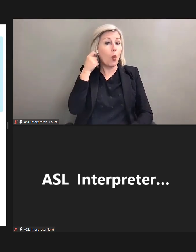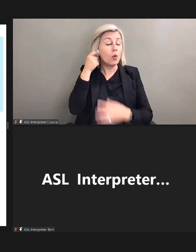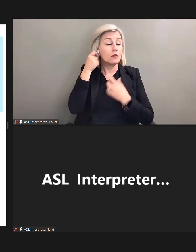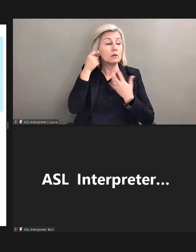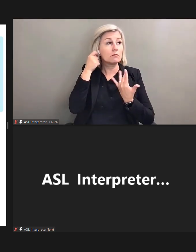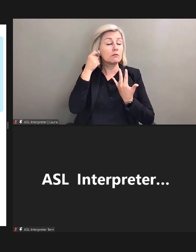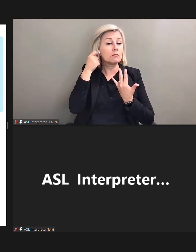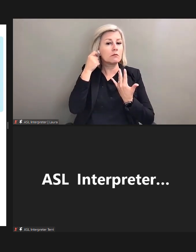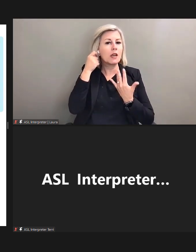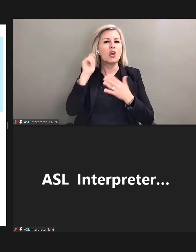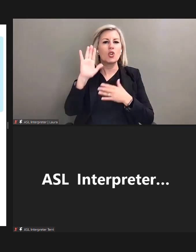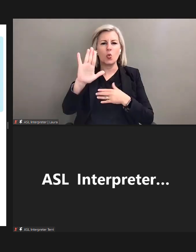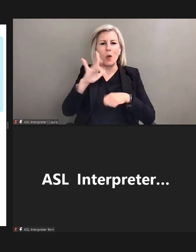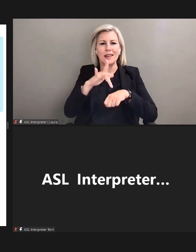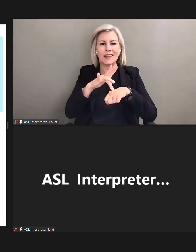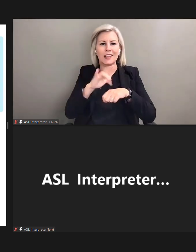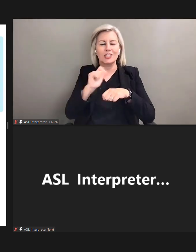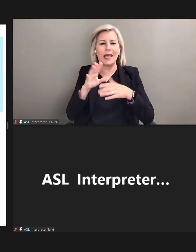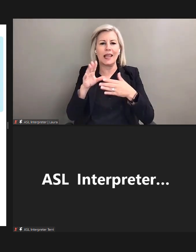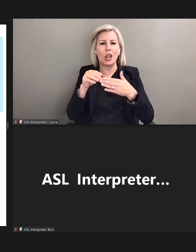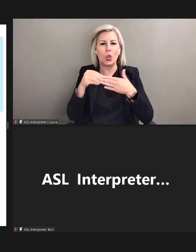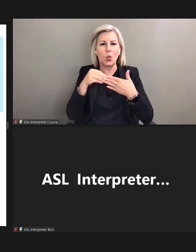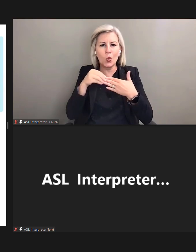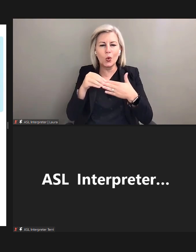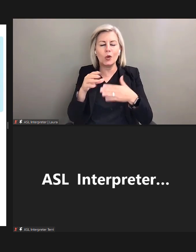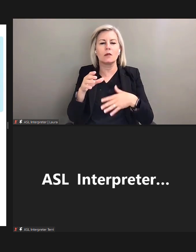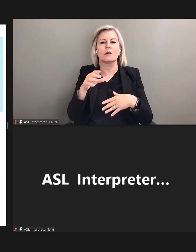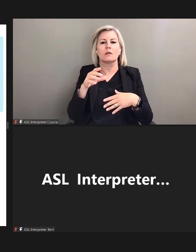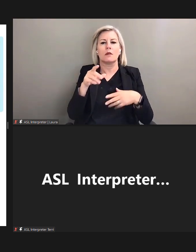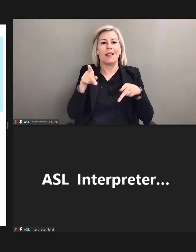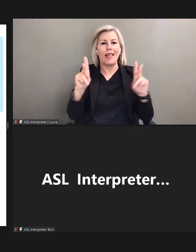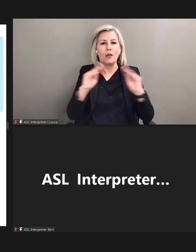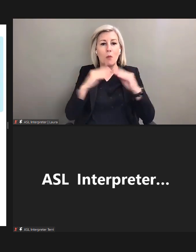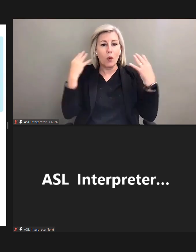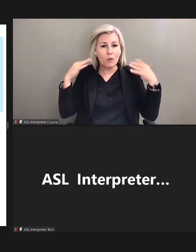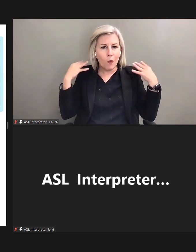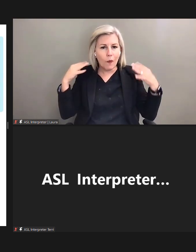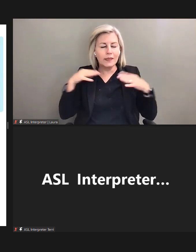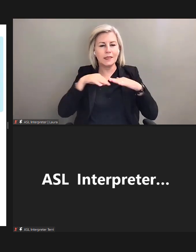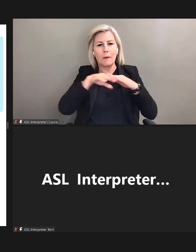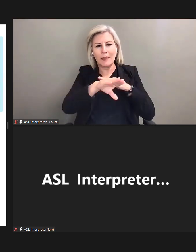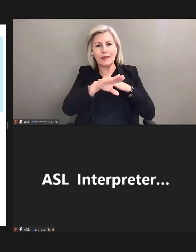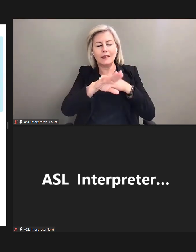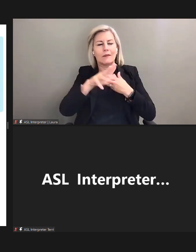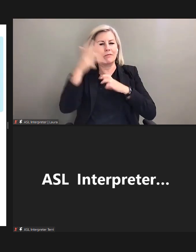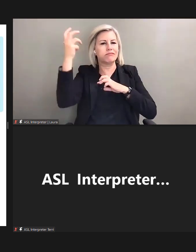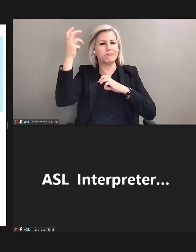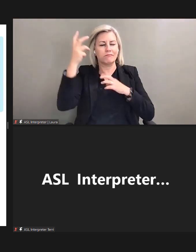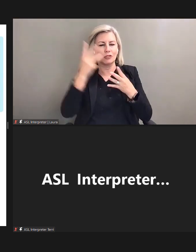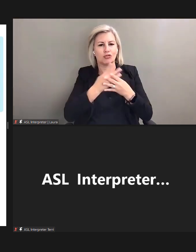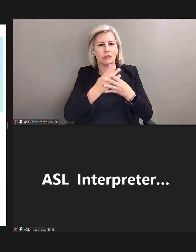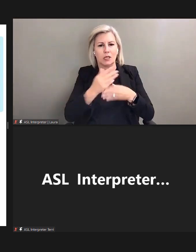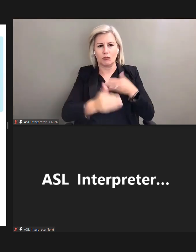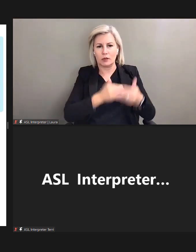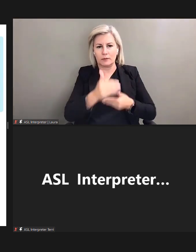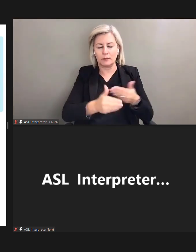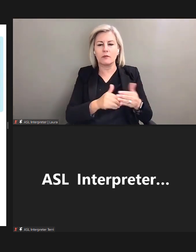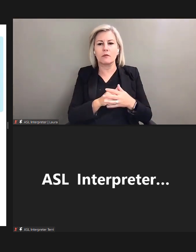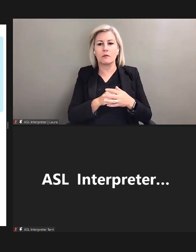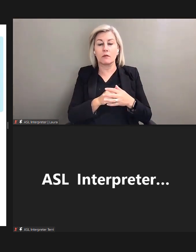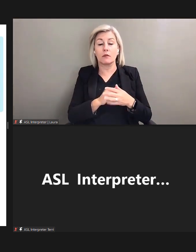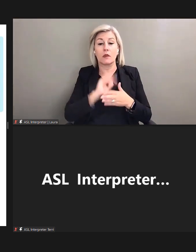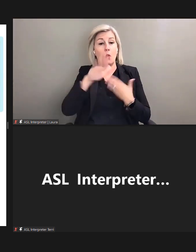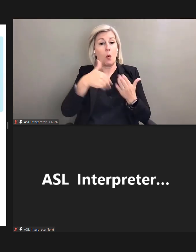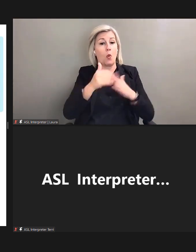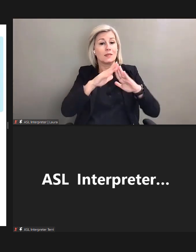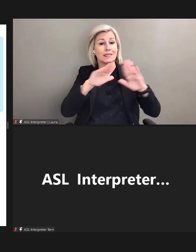your touch can actually loosen it, allowing more noise to get in and disrupt the screening process. The whole